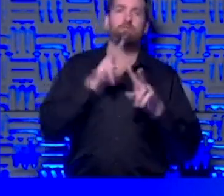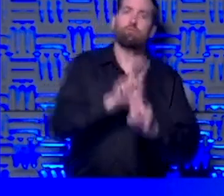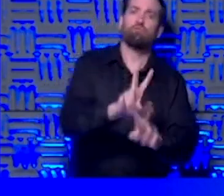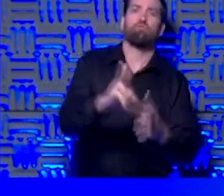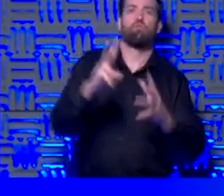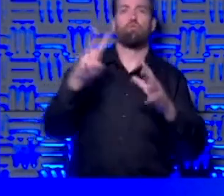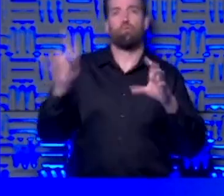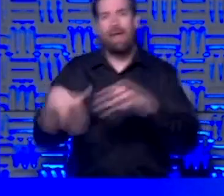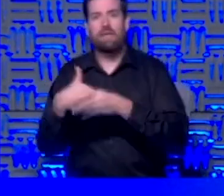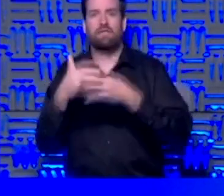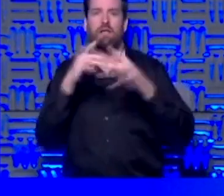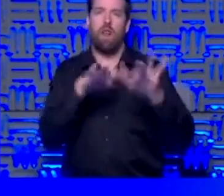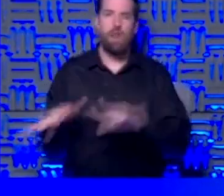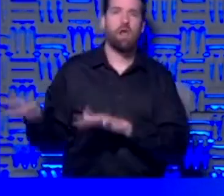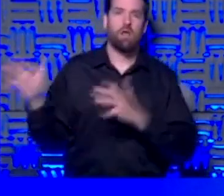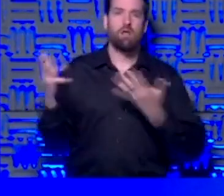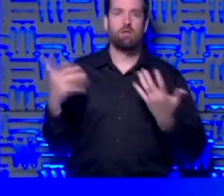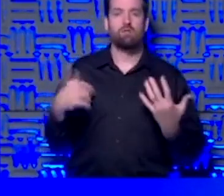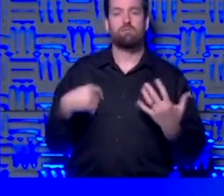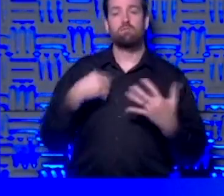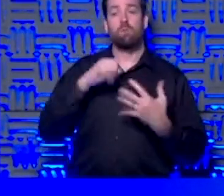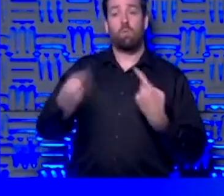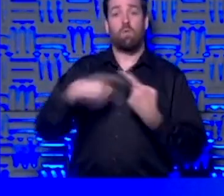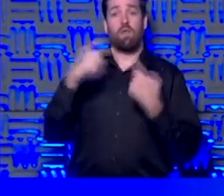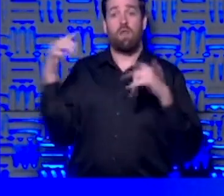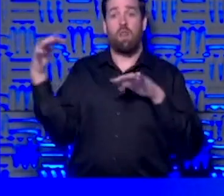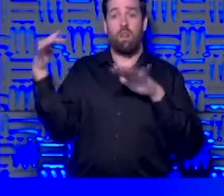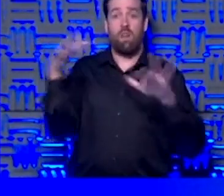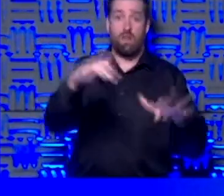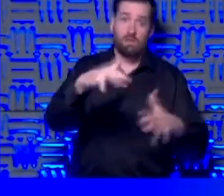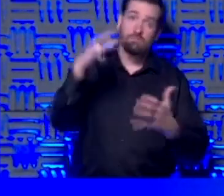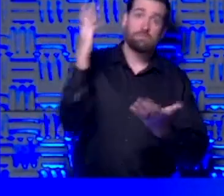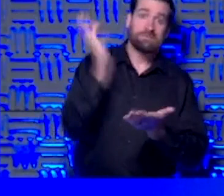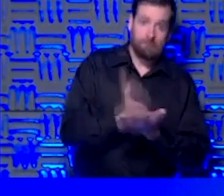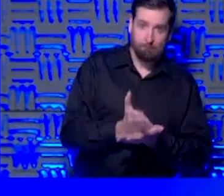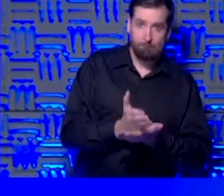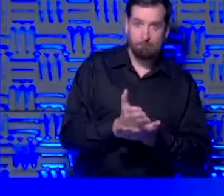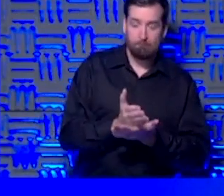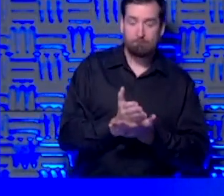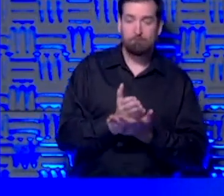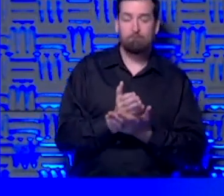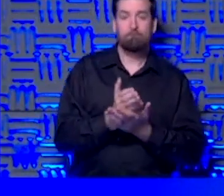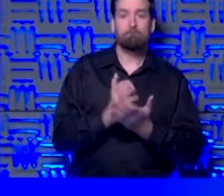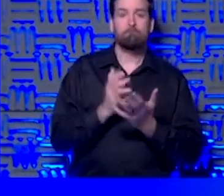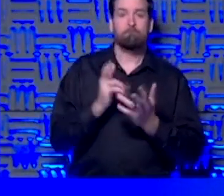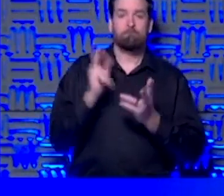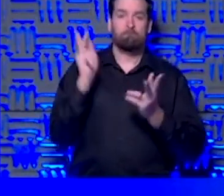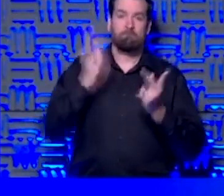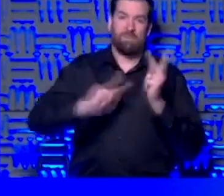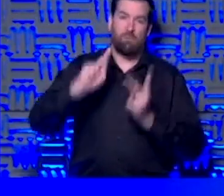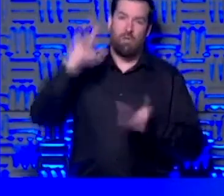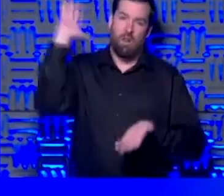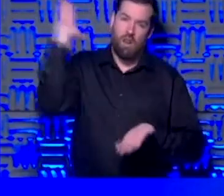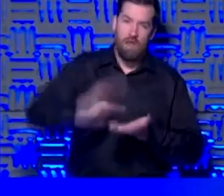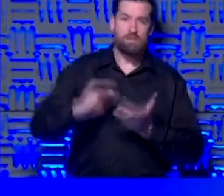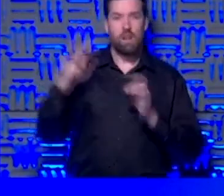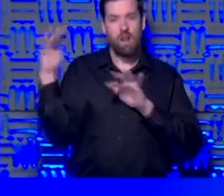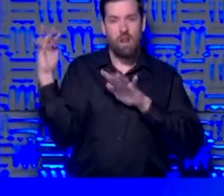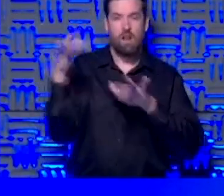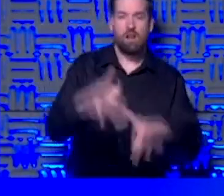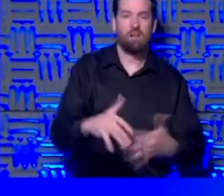that. When those gatherings can stop and those people can not congregate in as much,